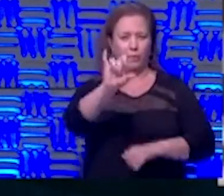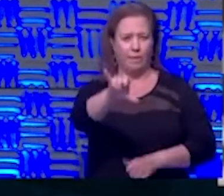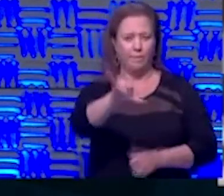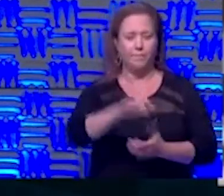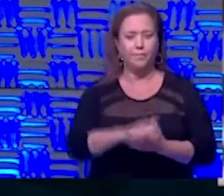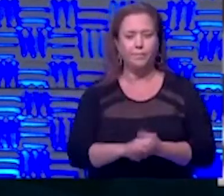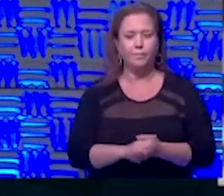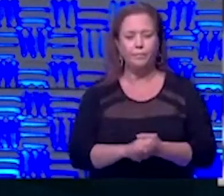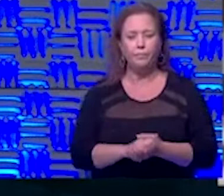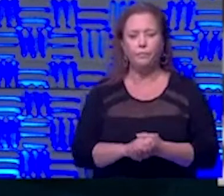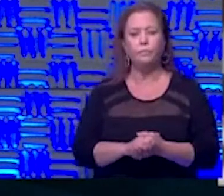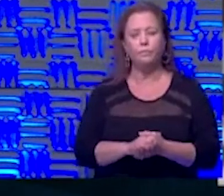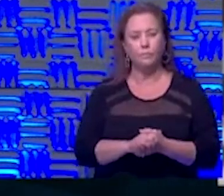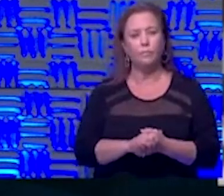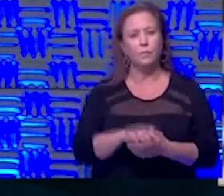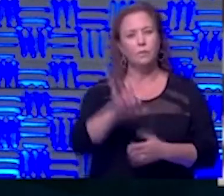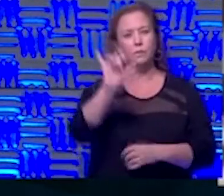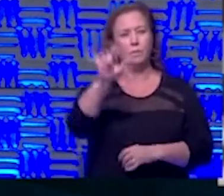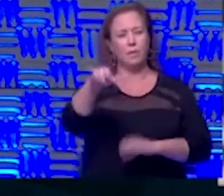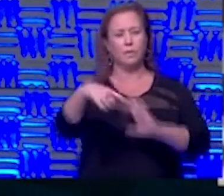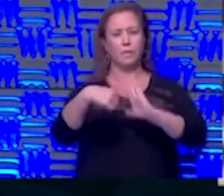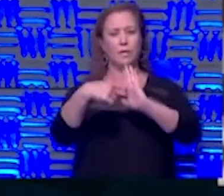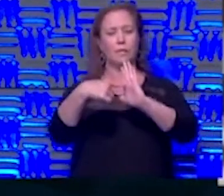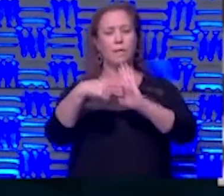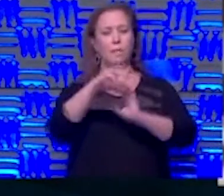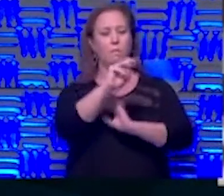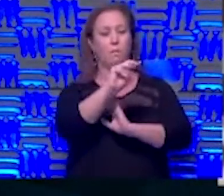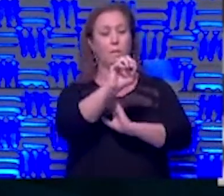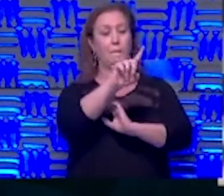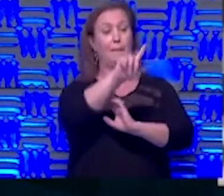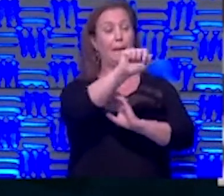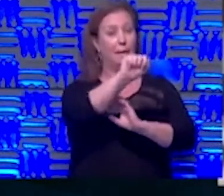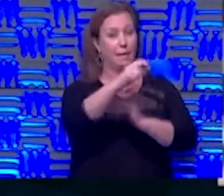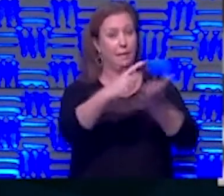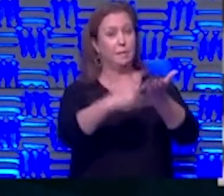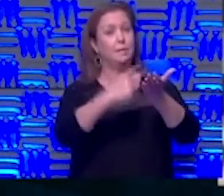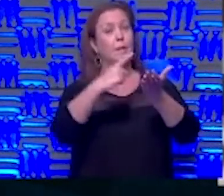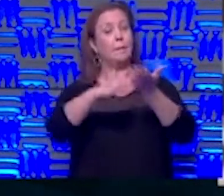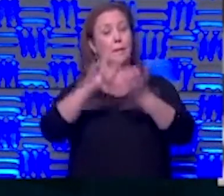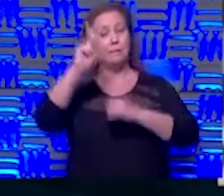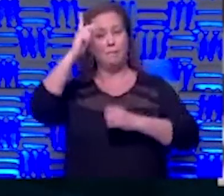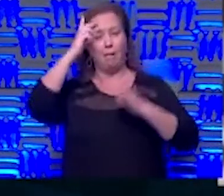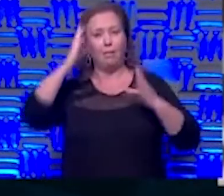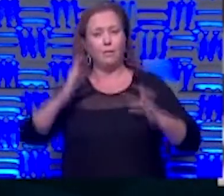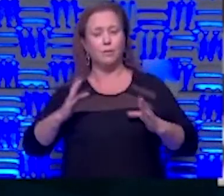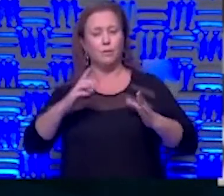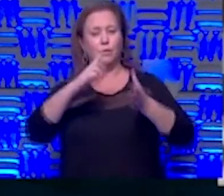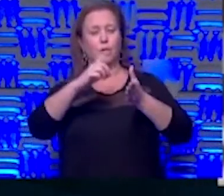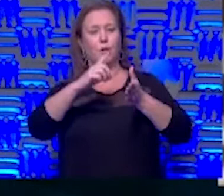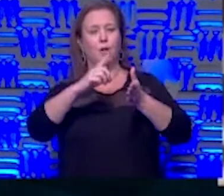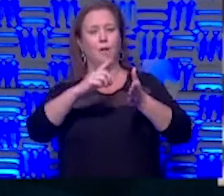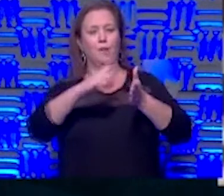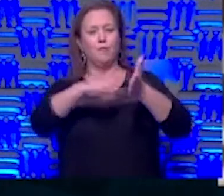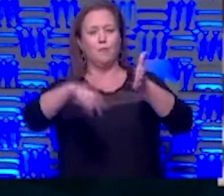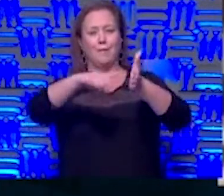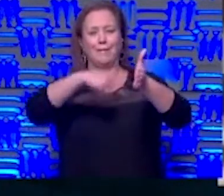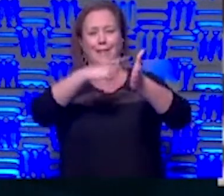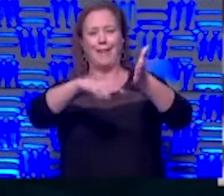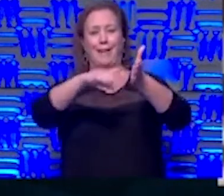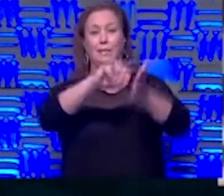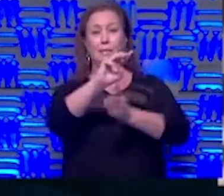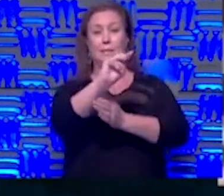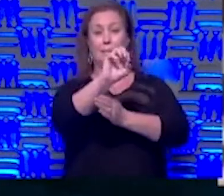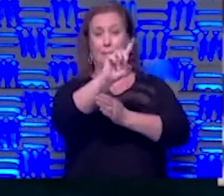So it is an example of where media, sometimes politicians spend a lot of time criticizing the media. In so